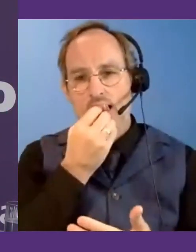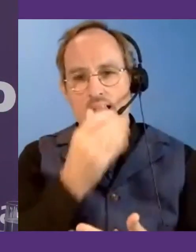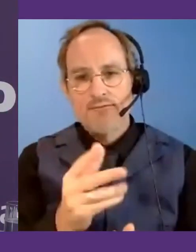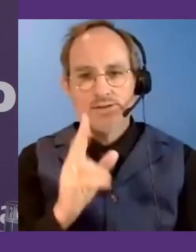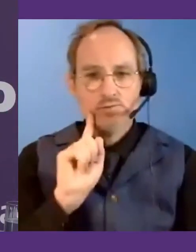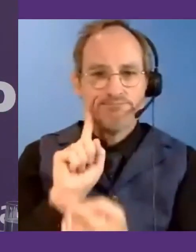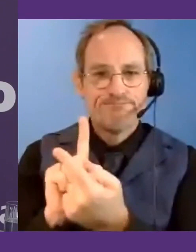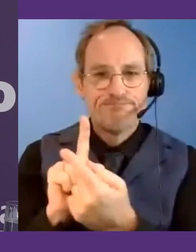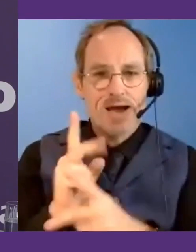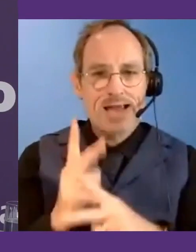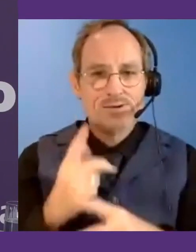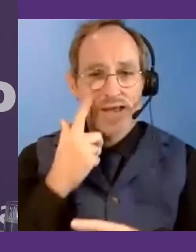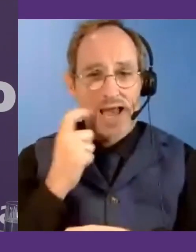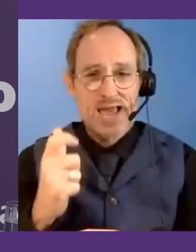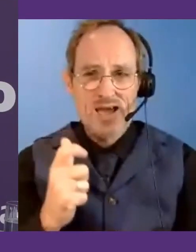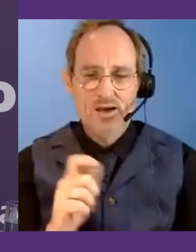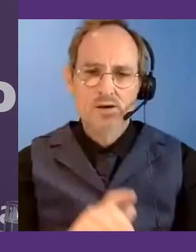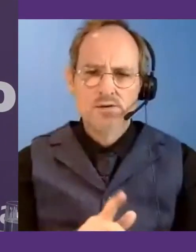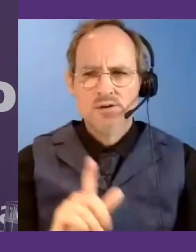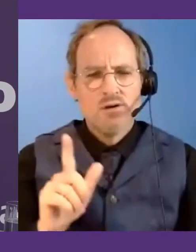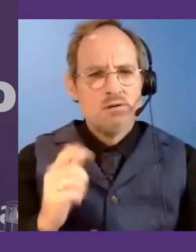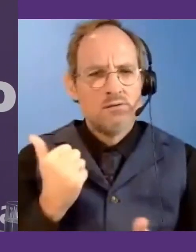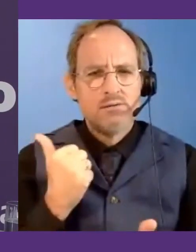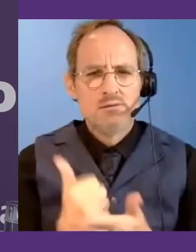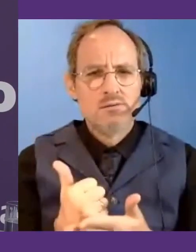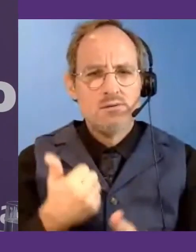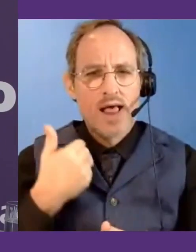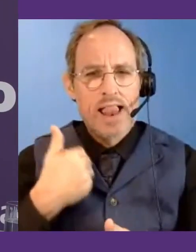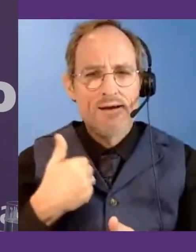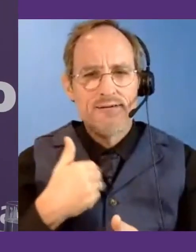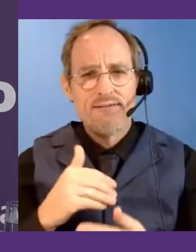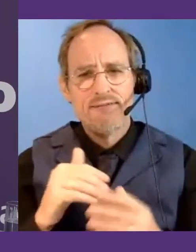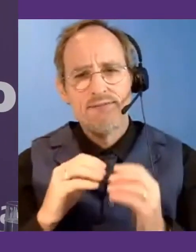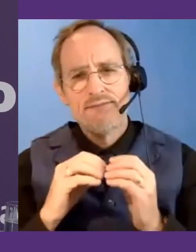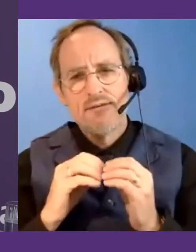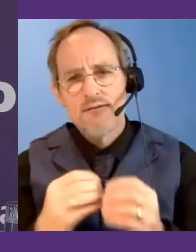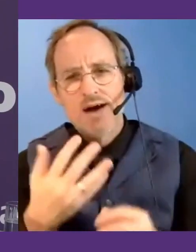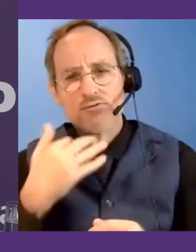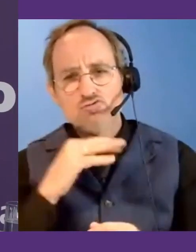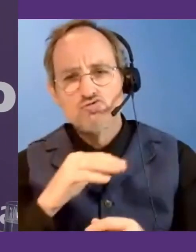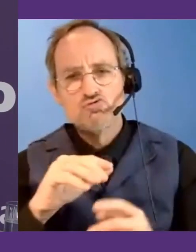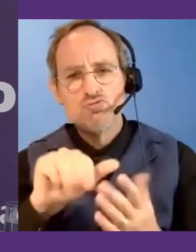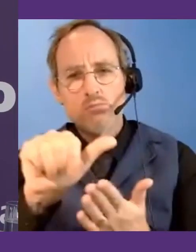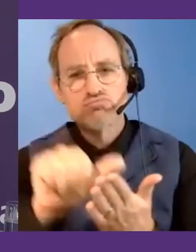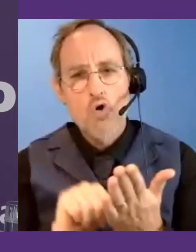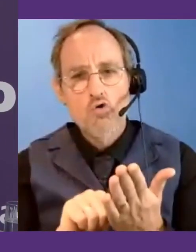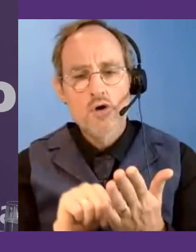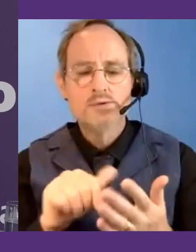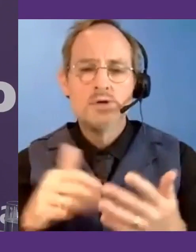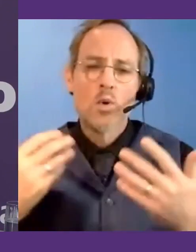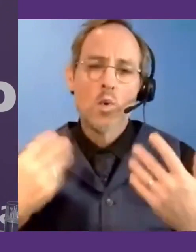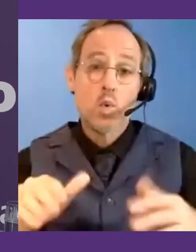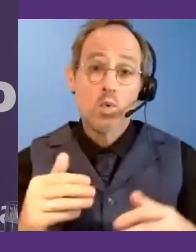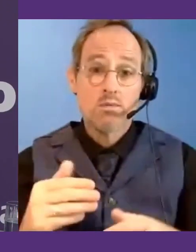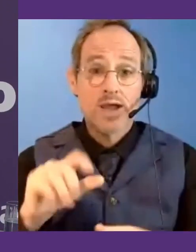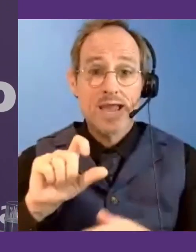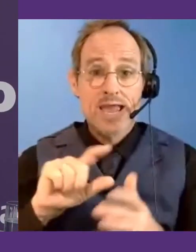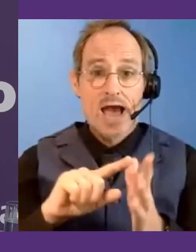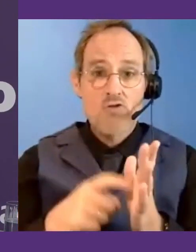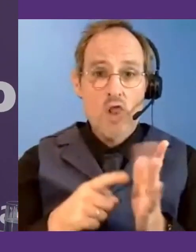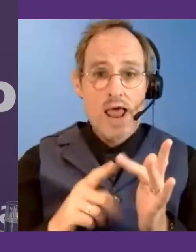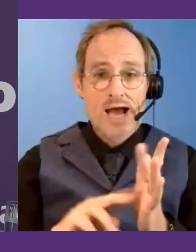She's brilliant, isn't she? The Valuable 500 program is amazing, and Caroline really built that. In those 3 years since